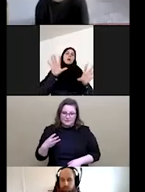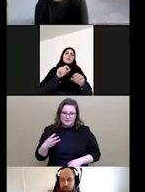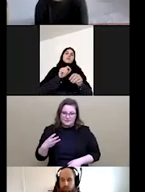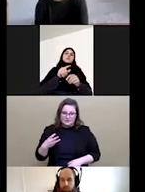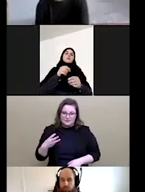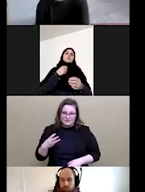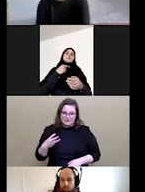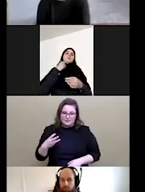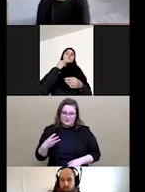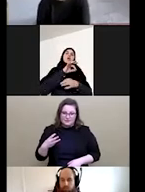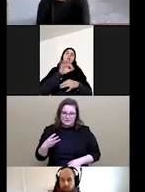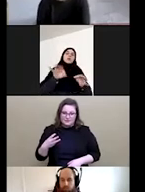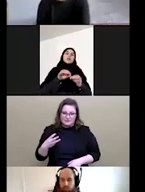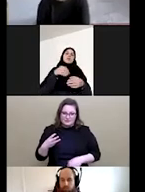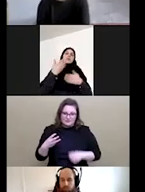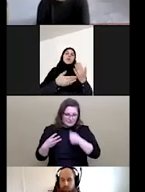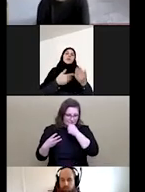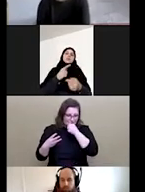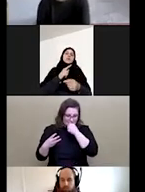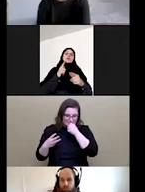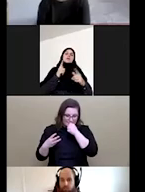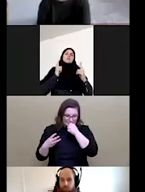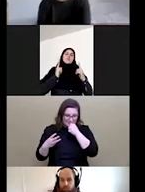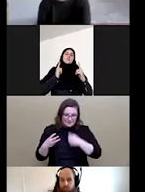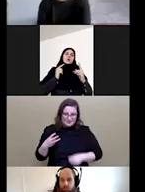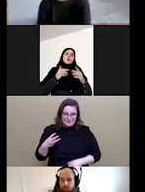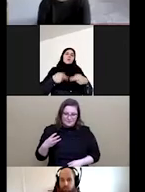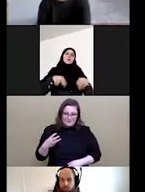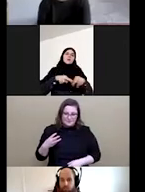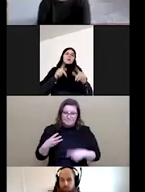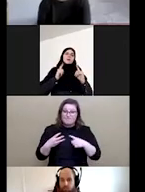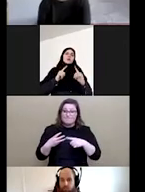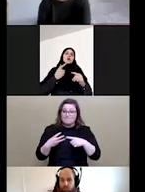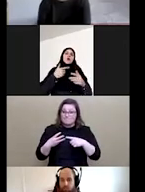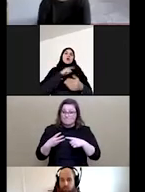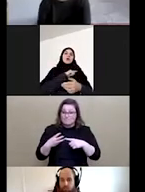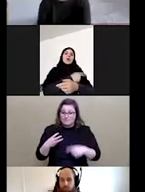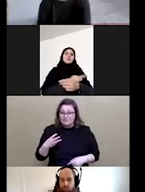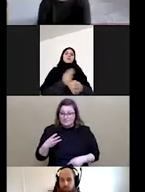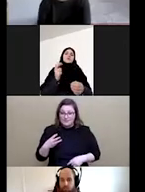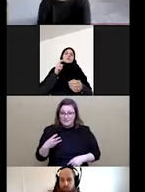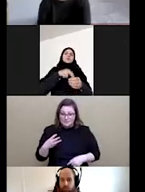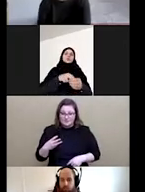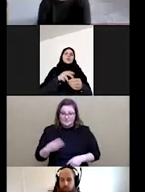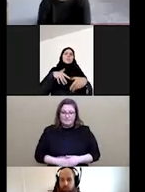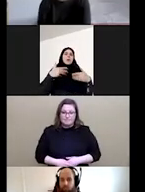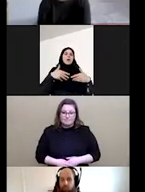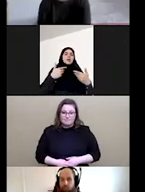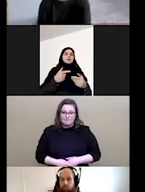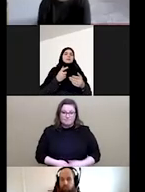and activism, as they could become a driving force for a more active engagement in peace building.